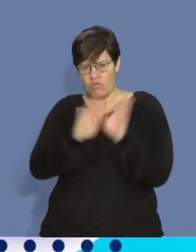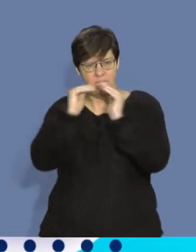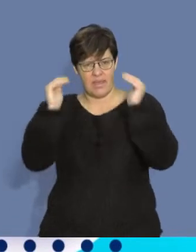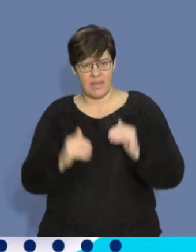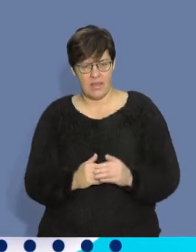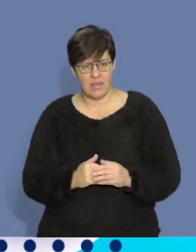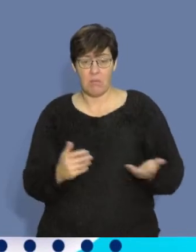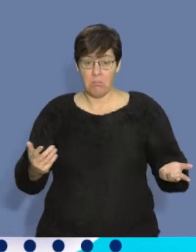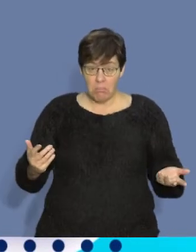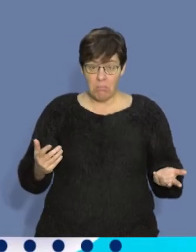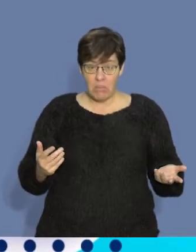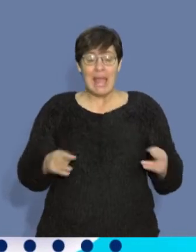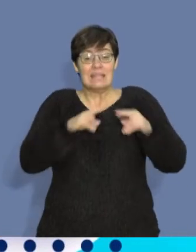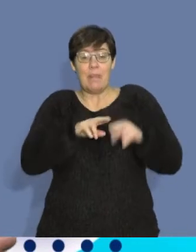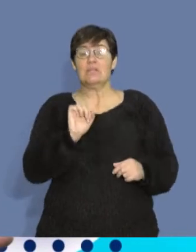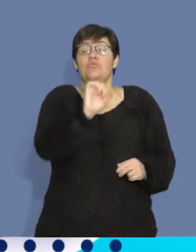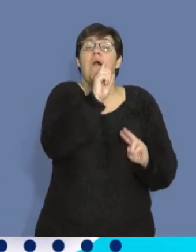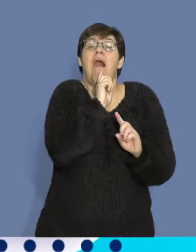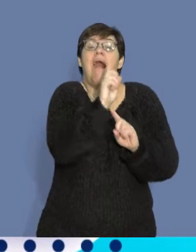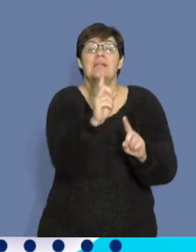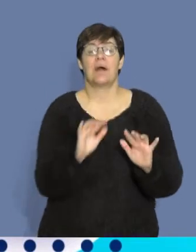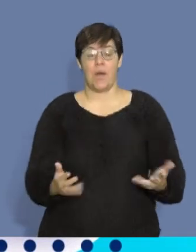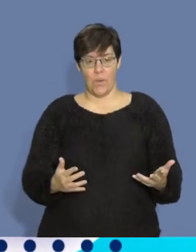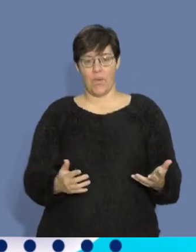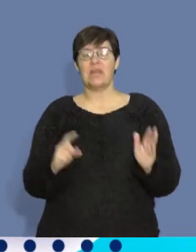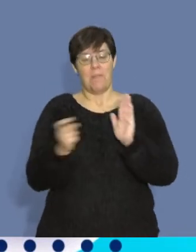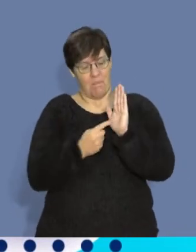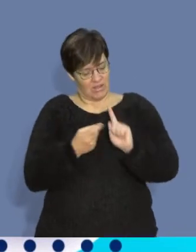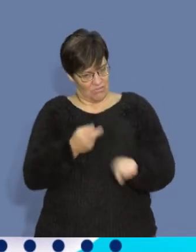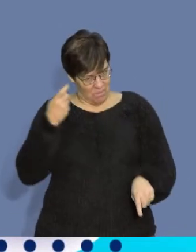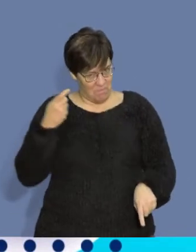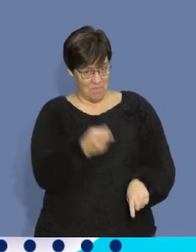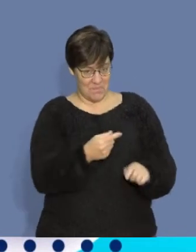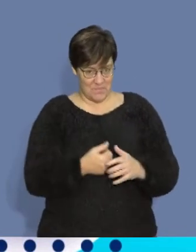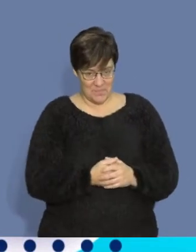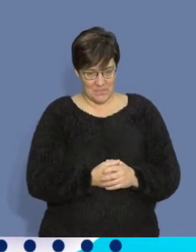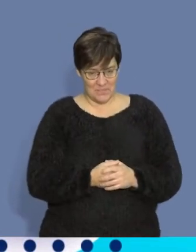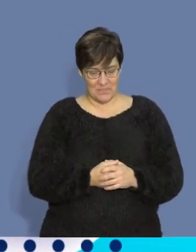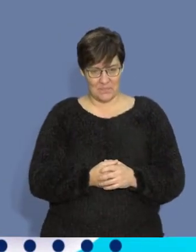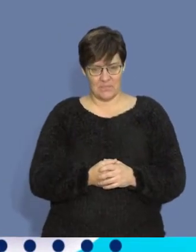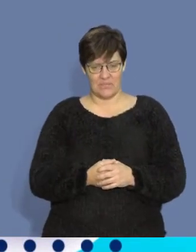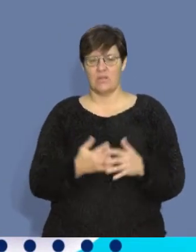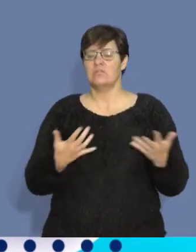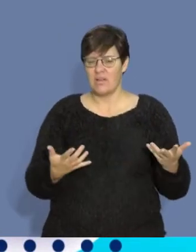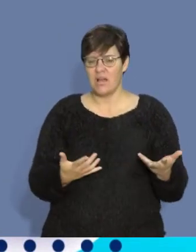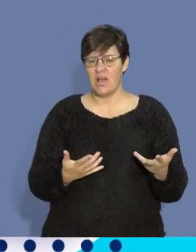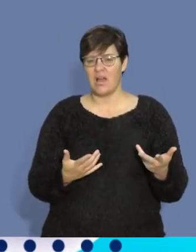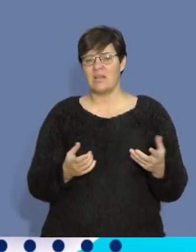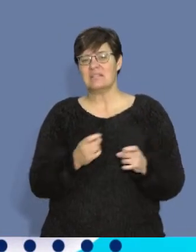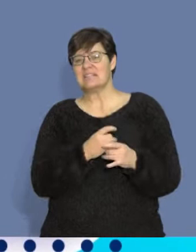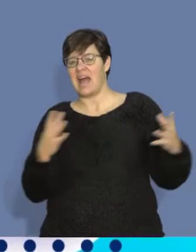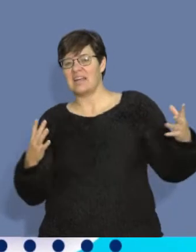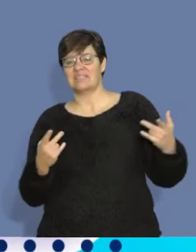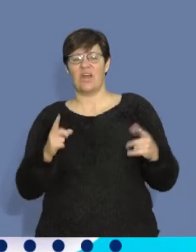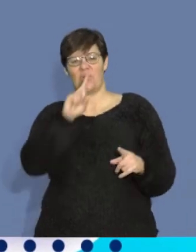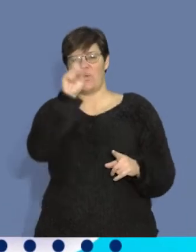you, and the way you justify your answer, obviously the marks would be allocated accordingly. So we just thought a bit of a